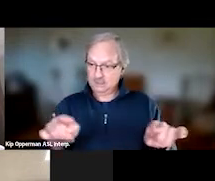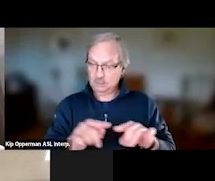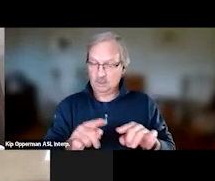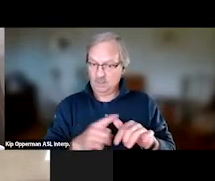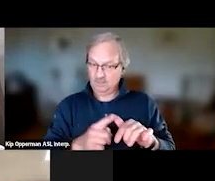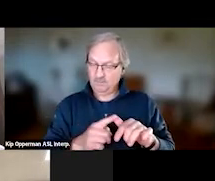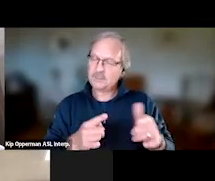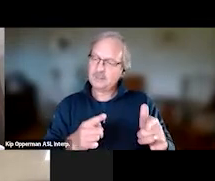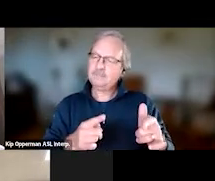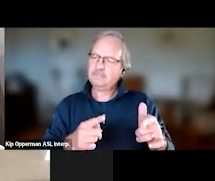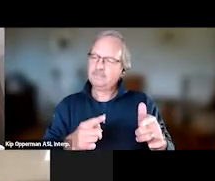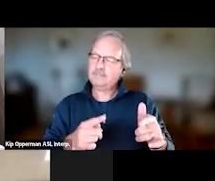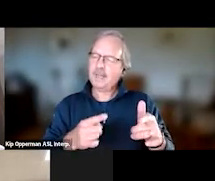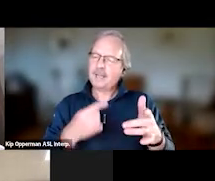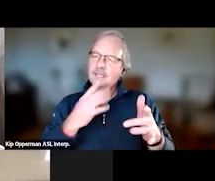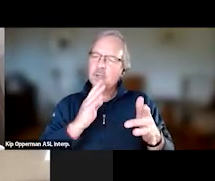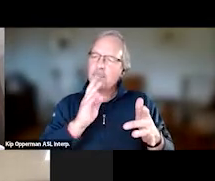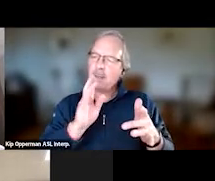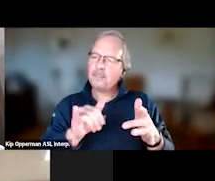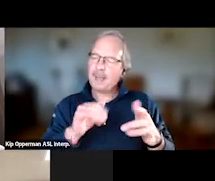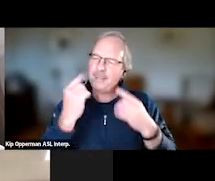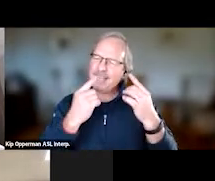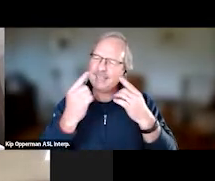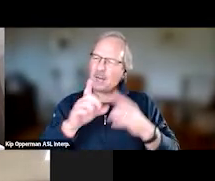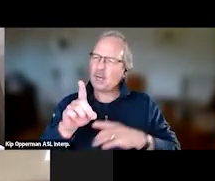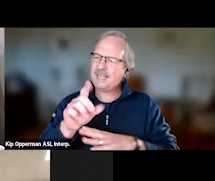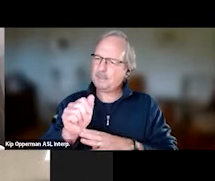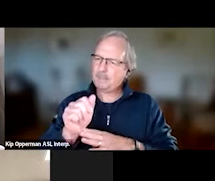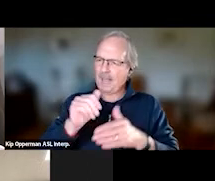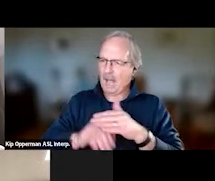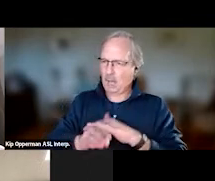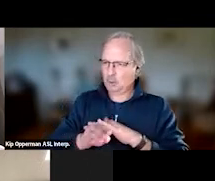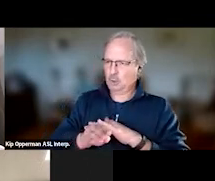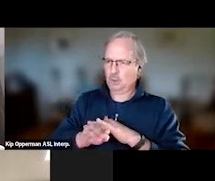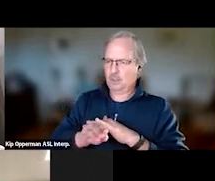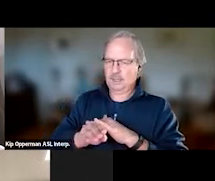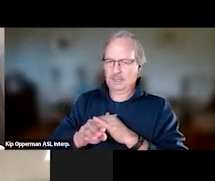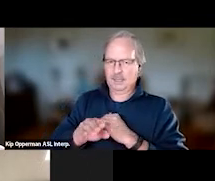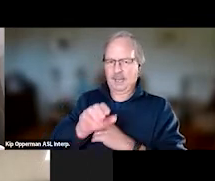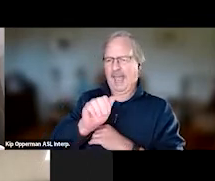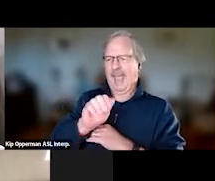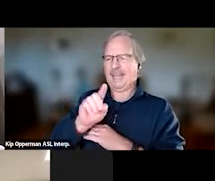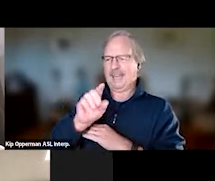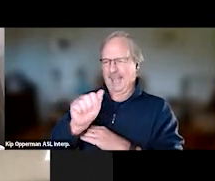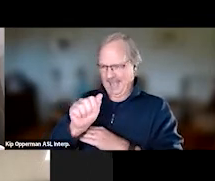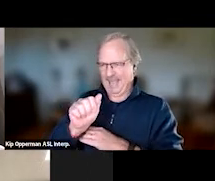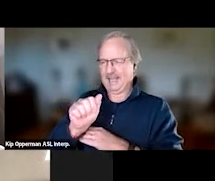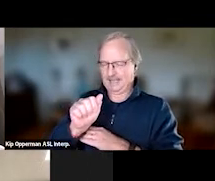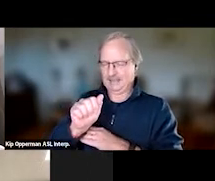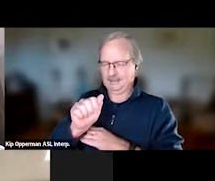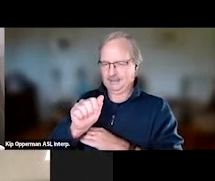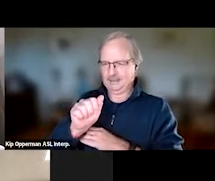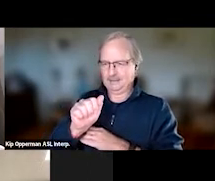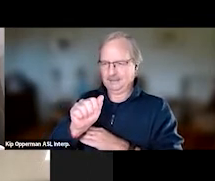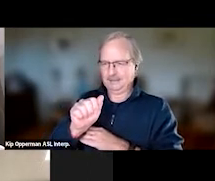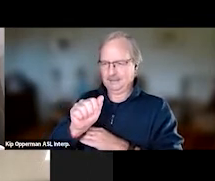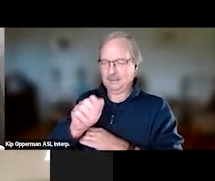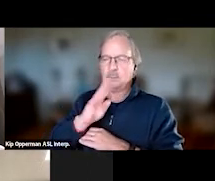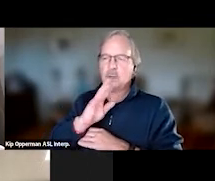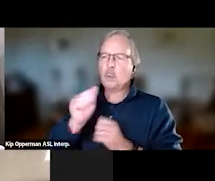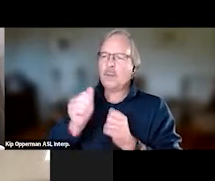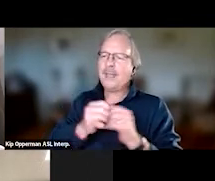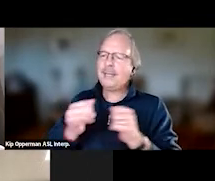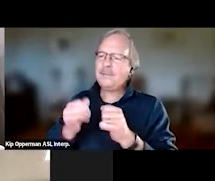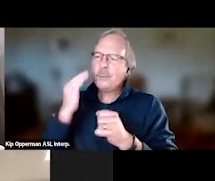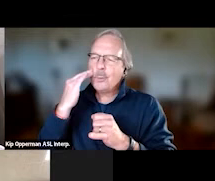to talk about, is it being considered a disability under the Americans with Disabilities Act. So we're speaking to individuals who know the